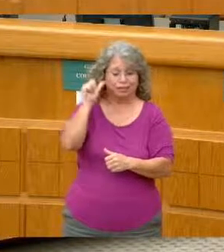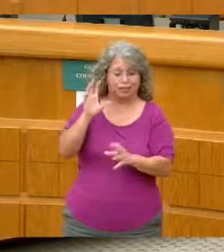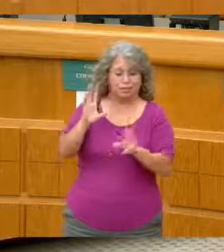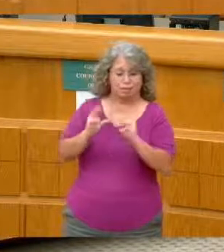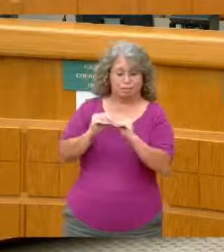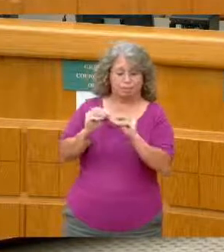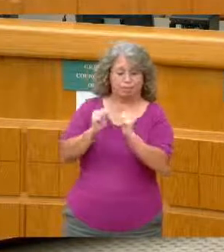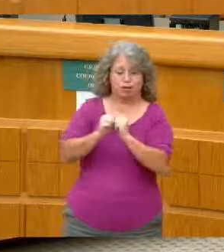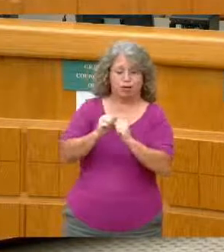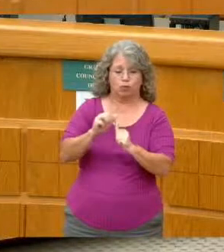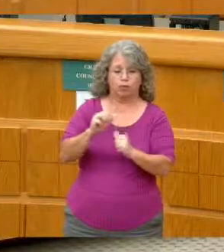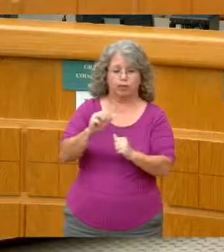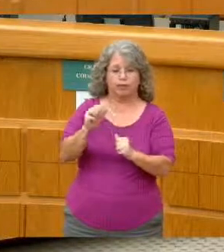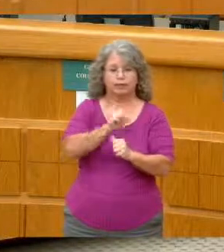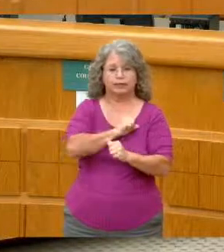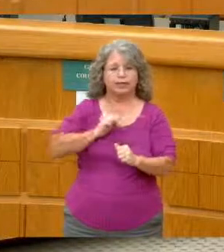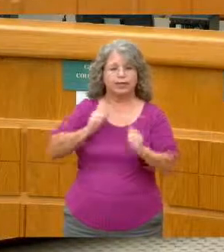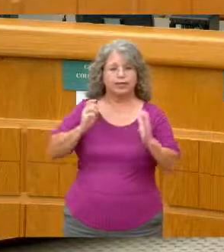to work